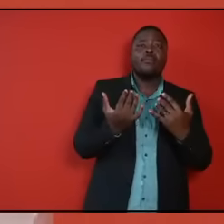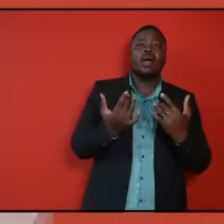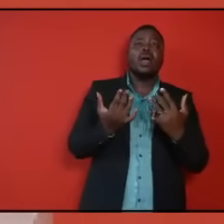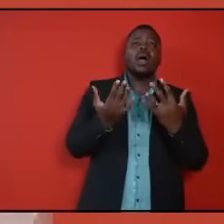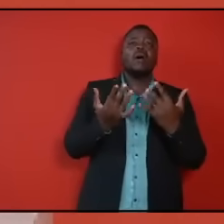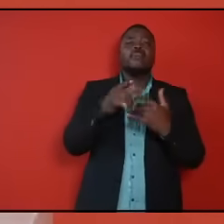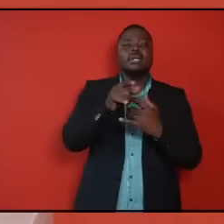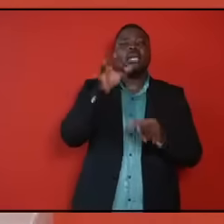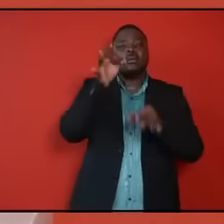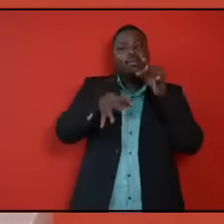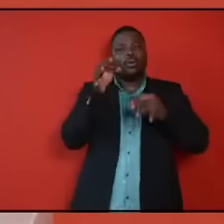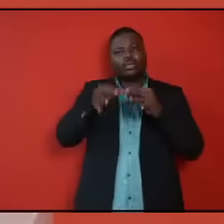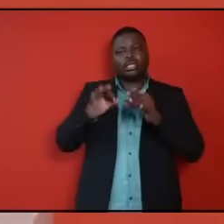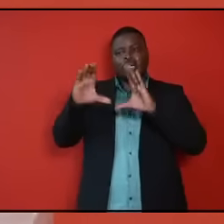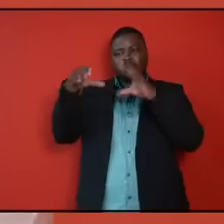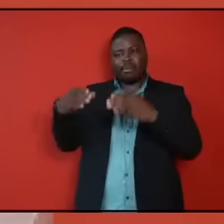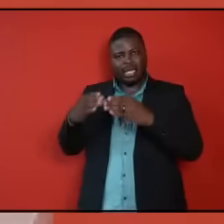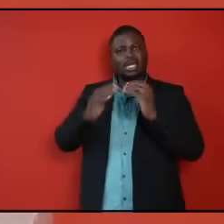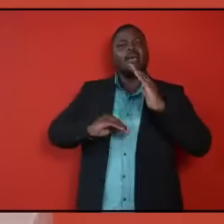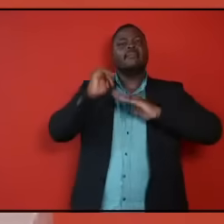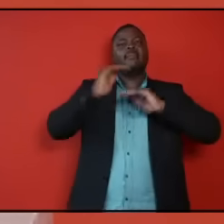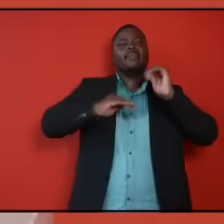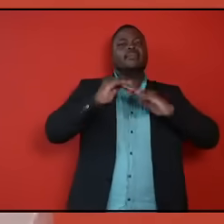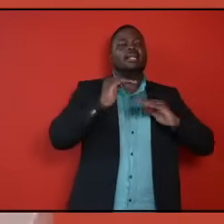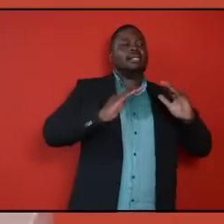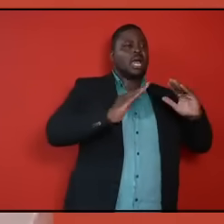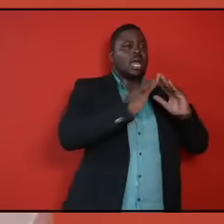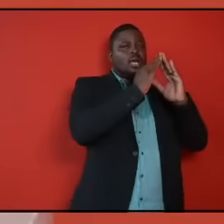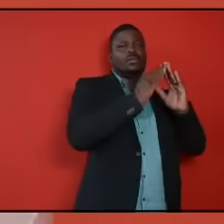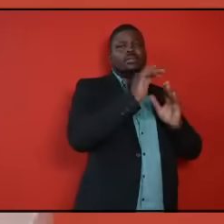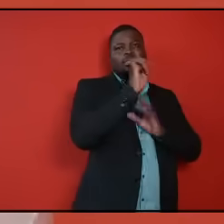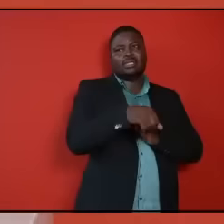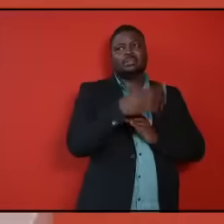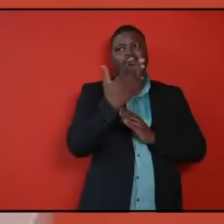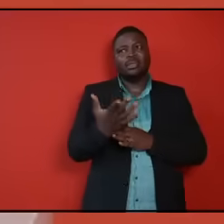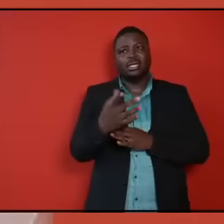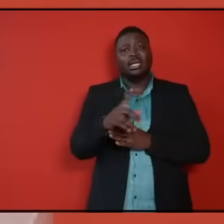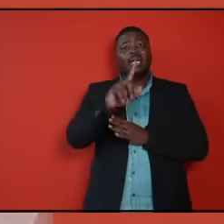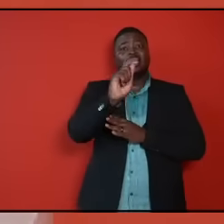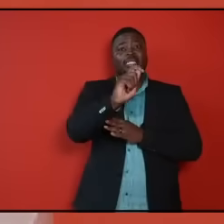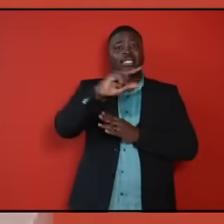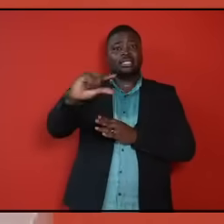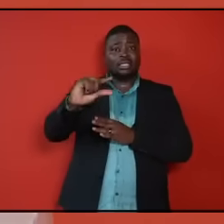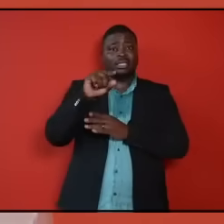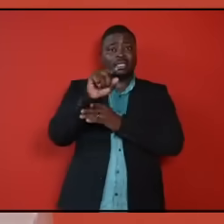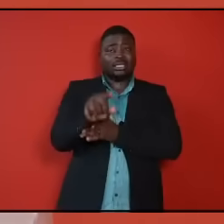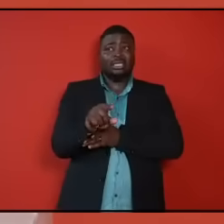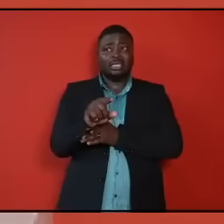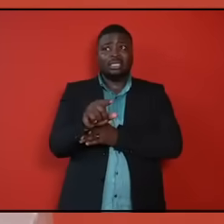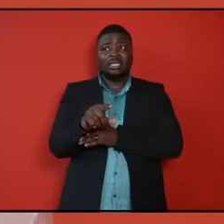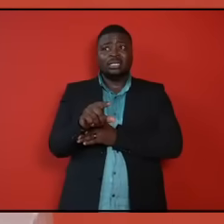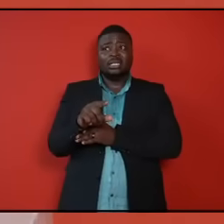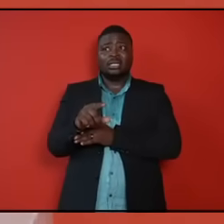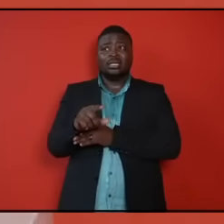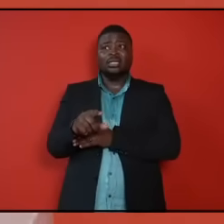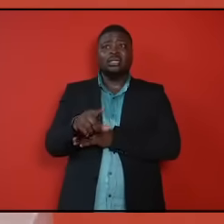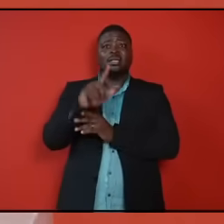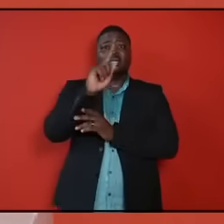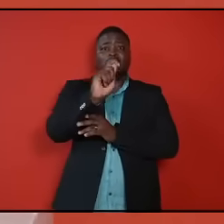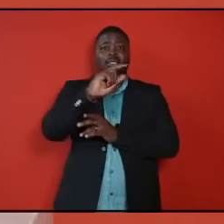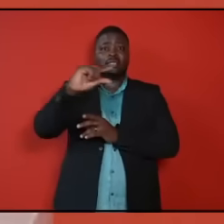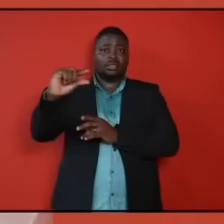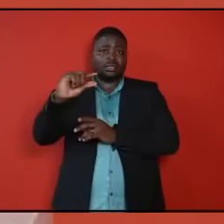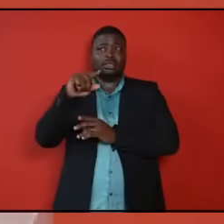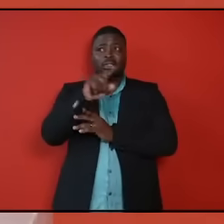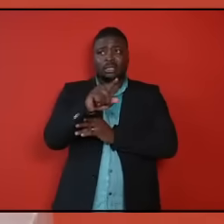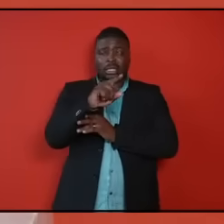the houses that we have built? TG. I'm asking that you go and quantify the number of houses we have built since we have